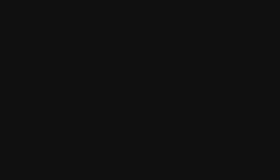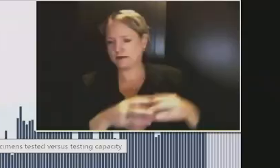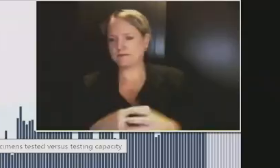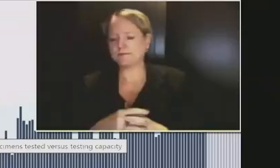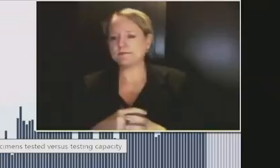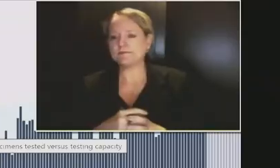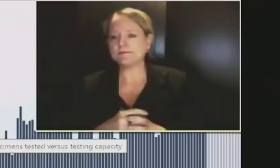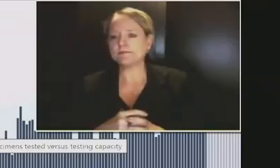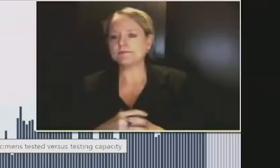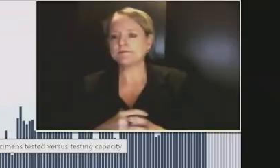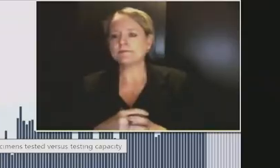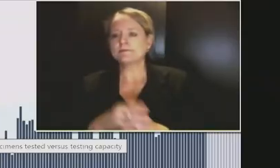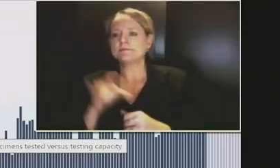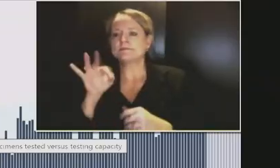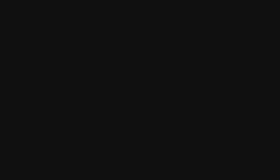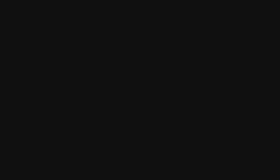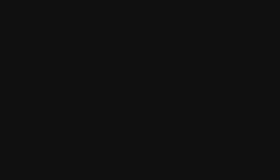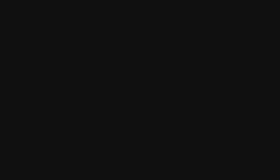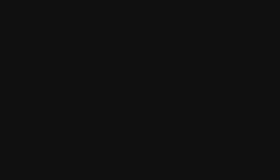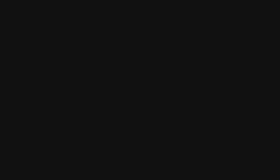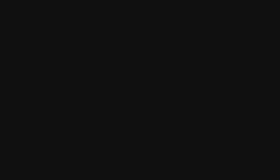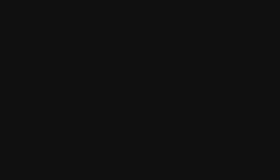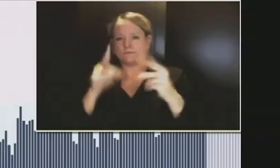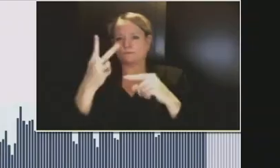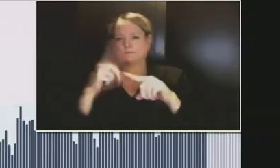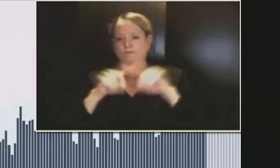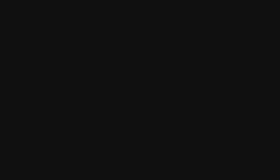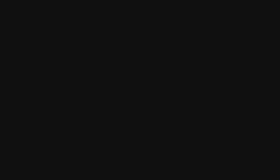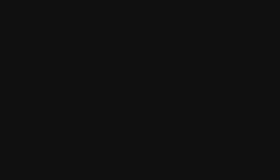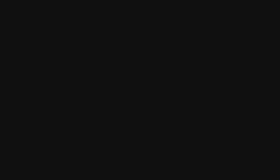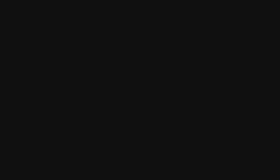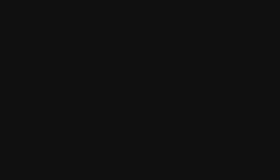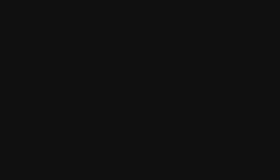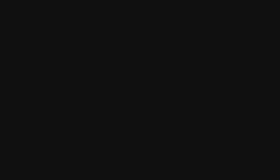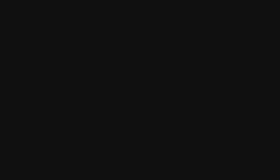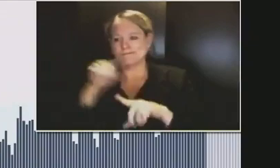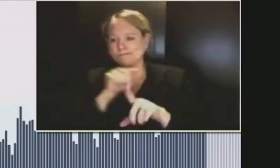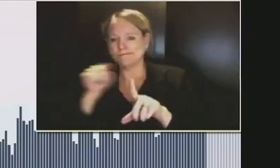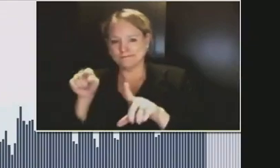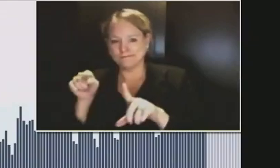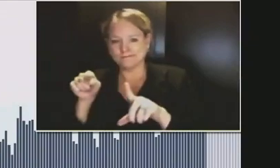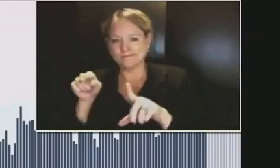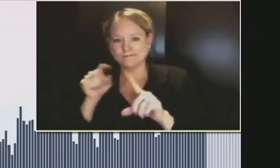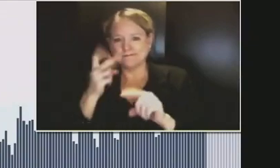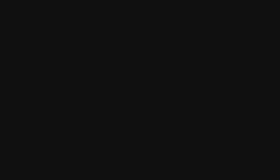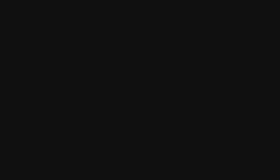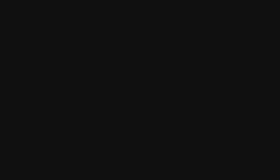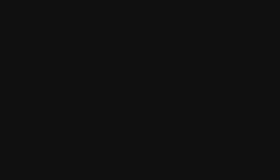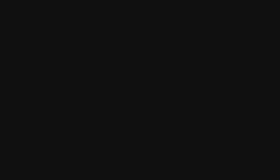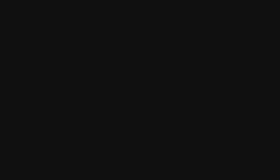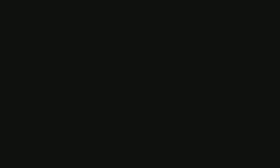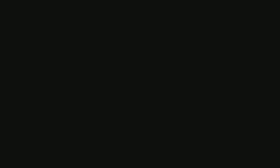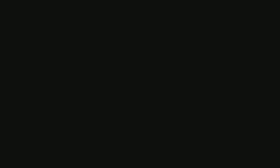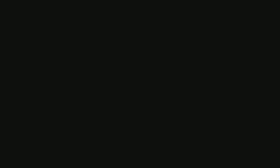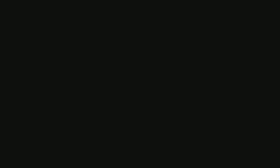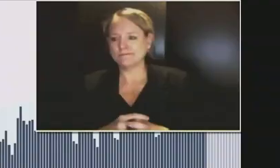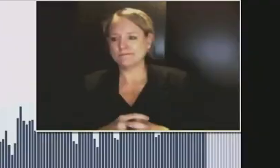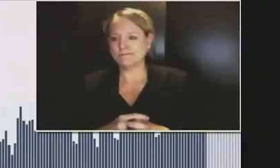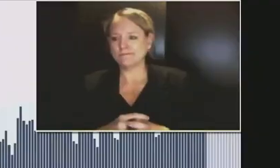is both the negative and positive results. And this is going to also show people who have been tested numerous times.